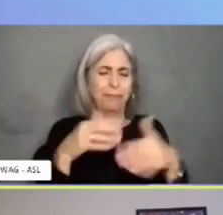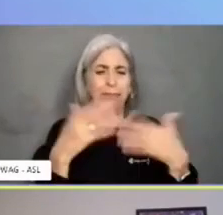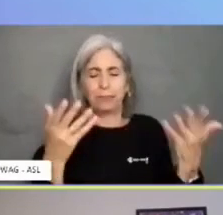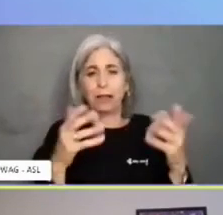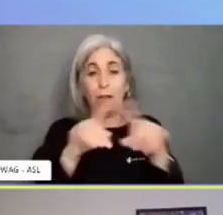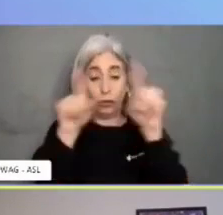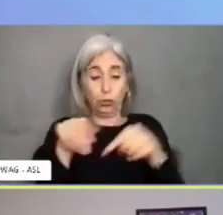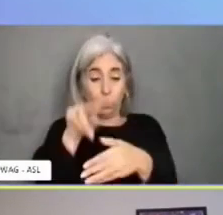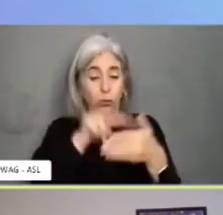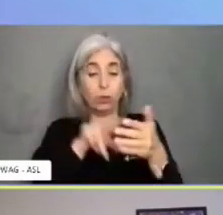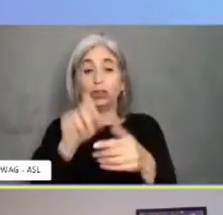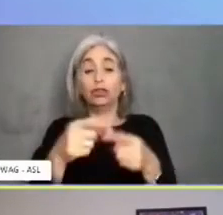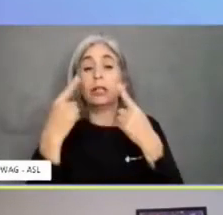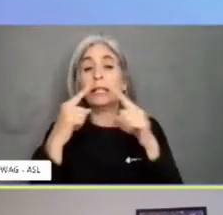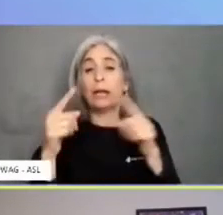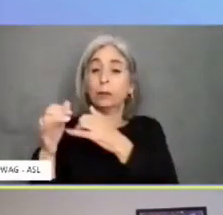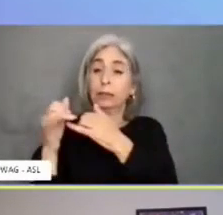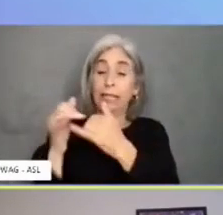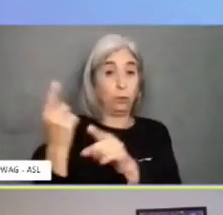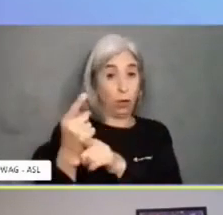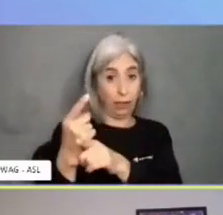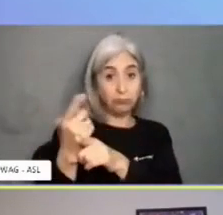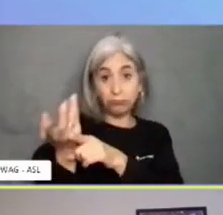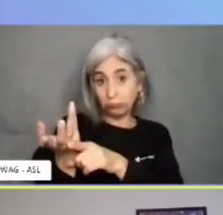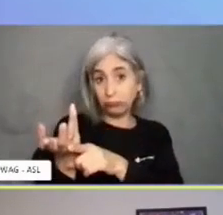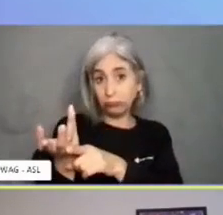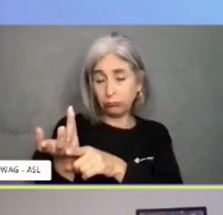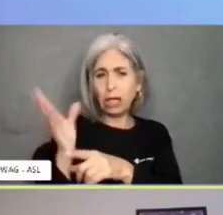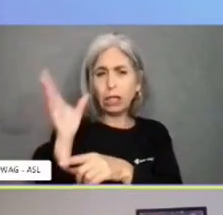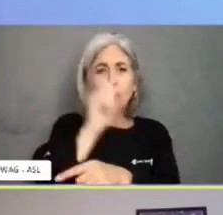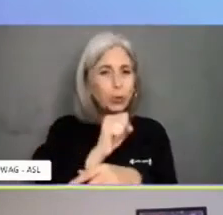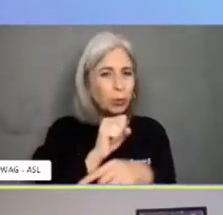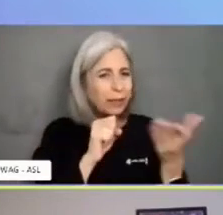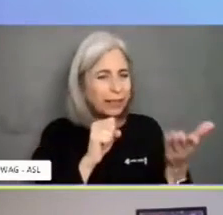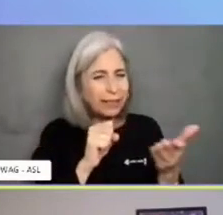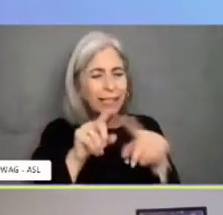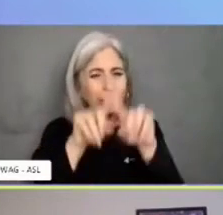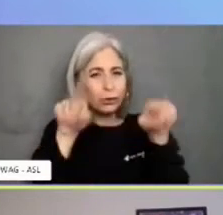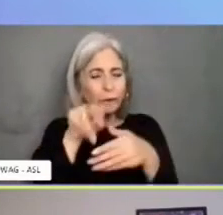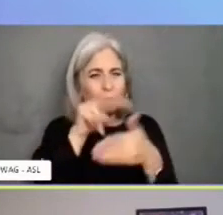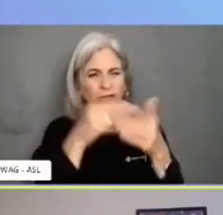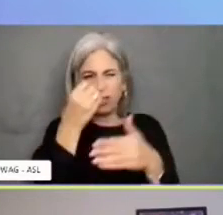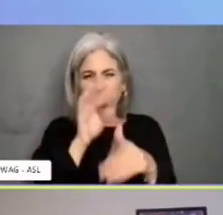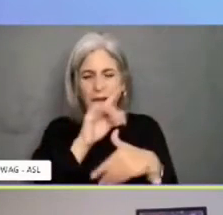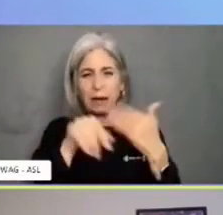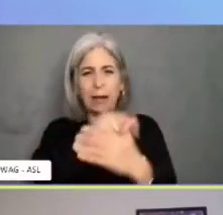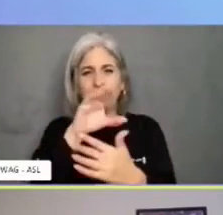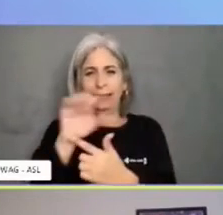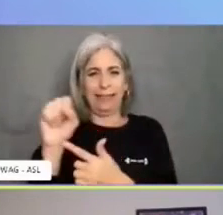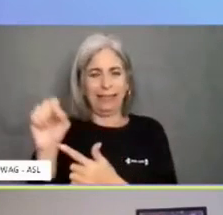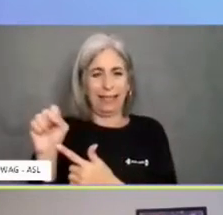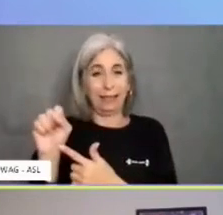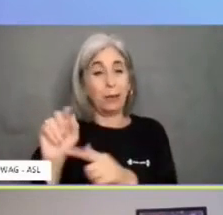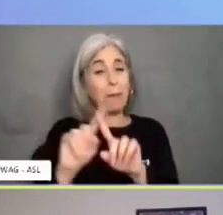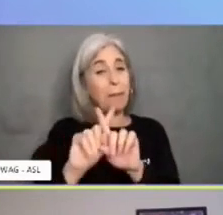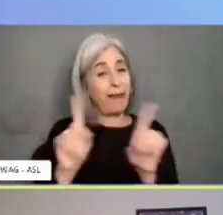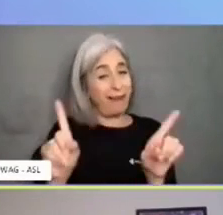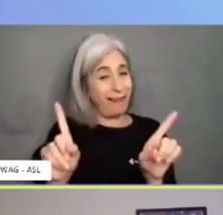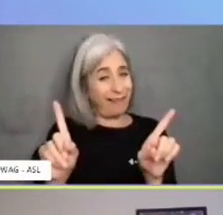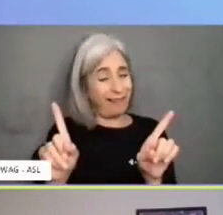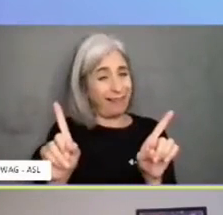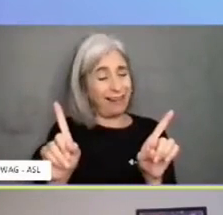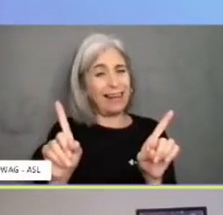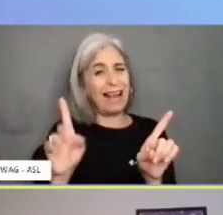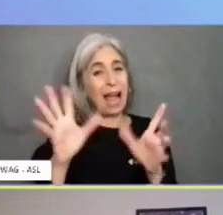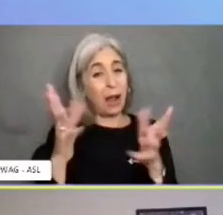screen reader should announce this the same way, right? Assuming screen readers don't care about our CSS. And yet, And this, I want to call